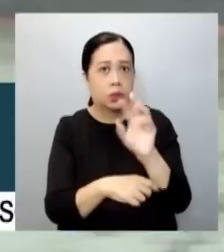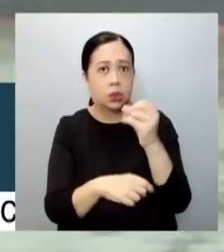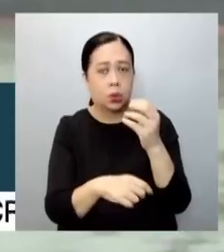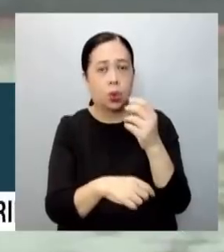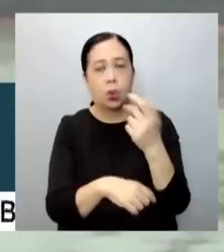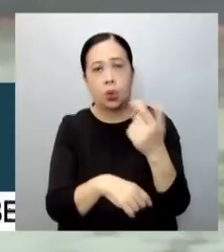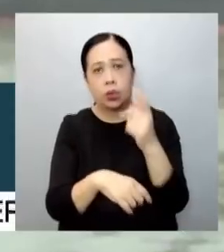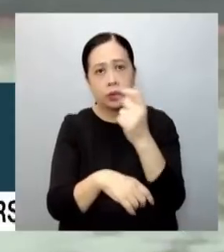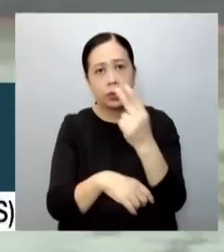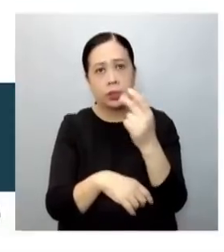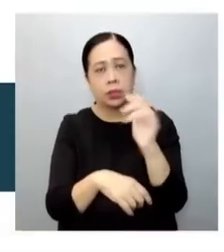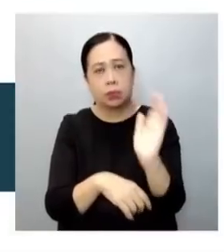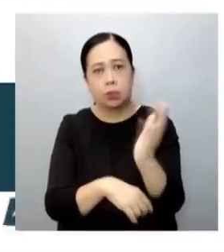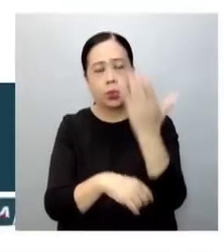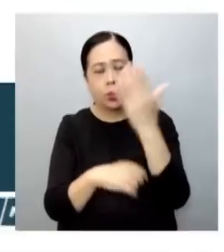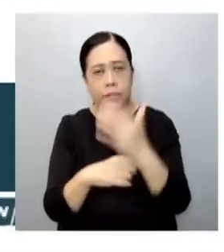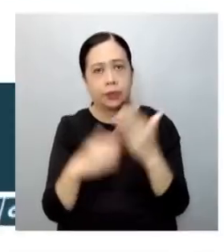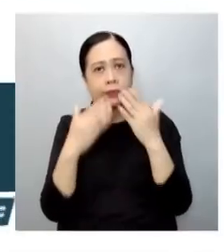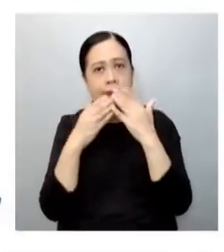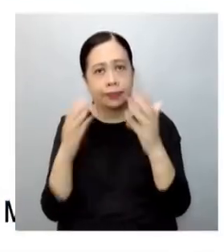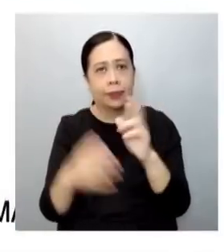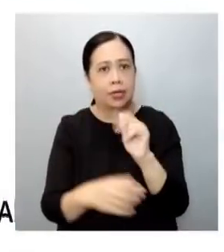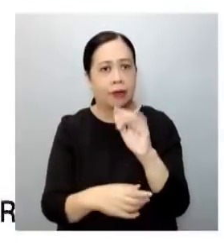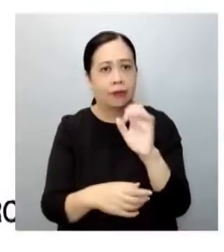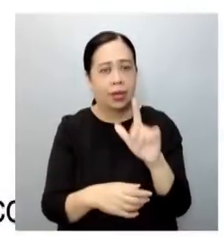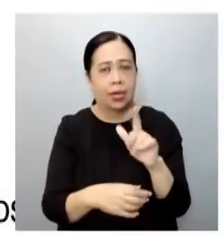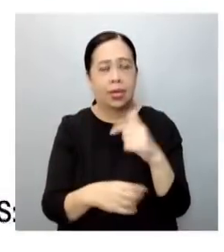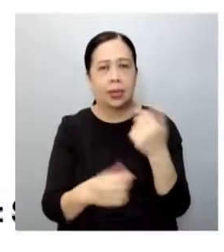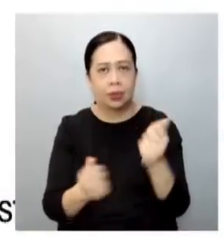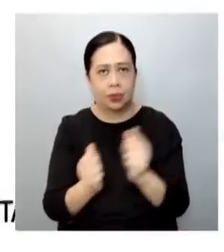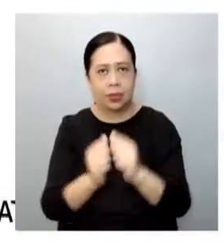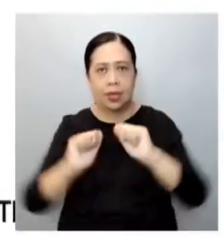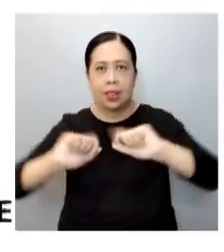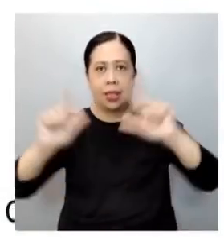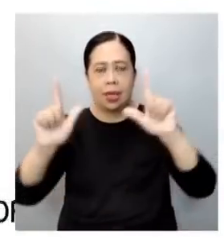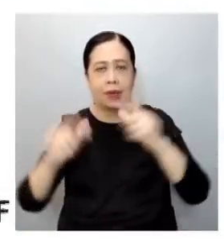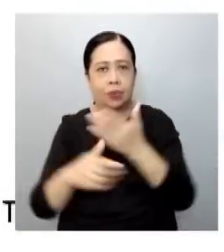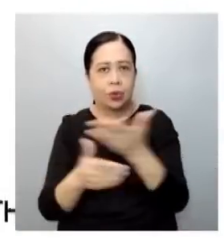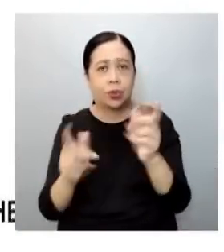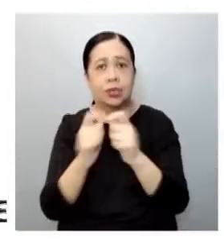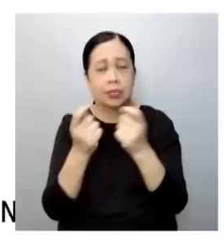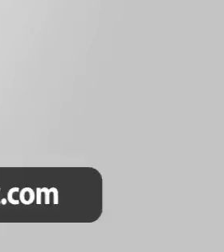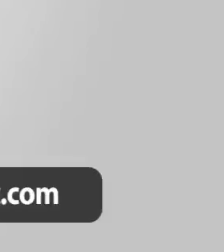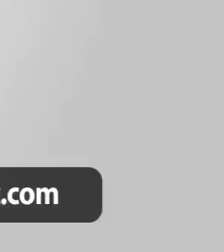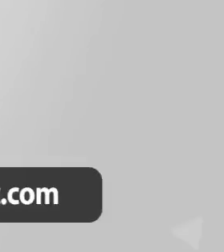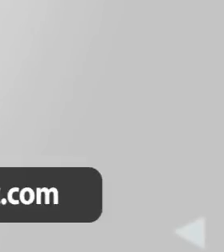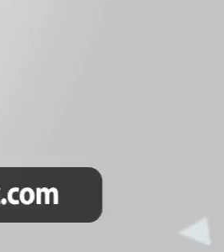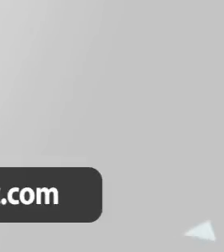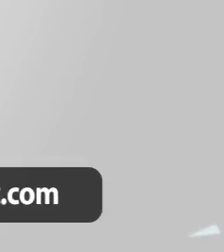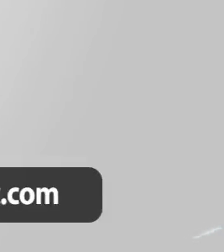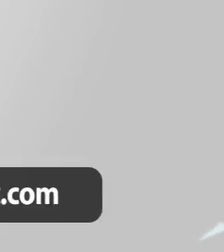Carmina. Thanks a lot. Rafael Bosano there joining us live. Raf, to you and your team. Take care and you keep safe.